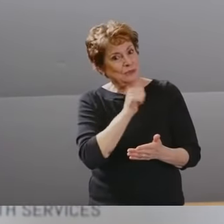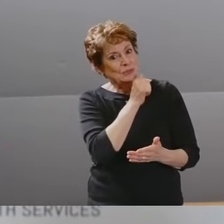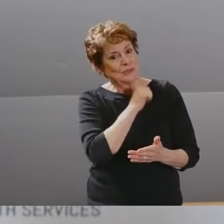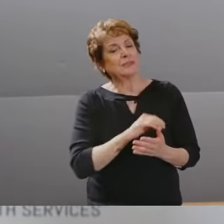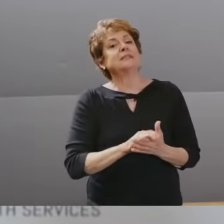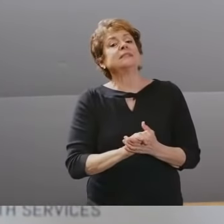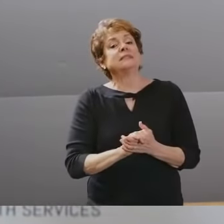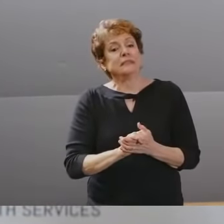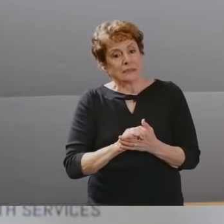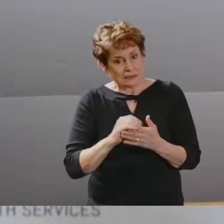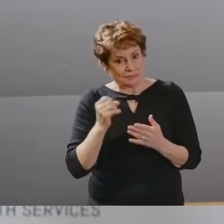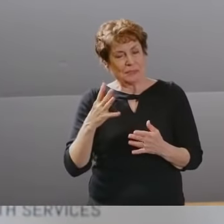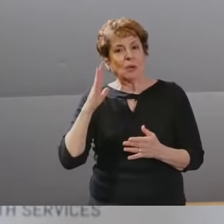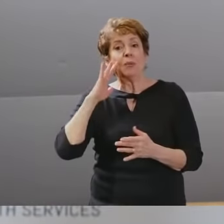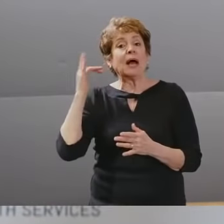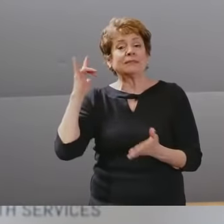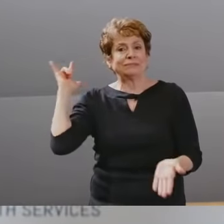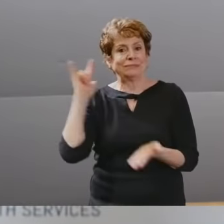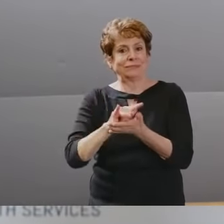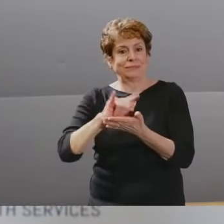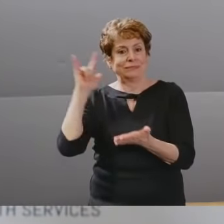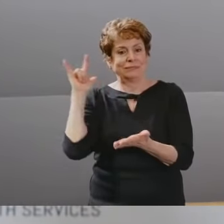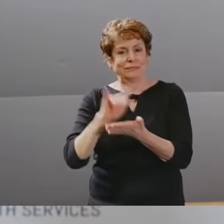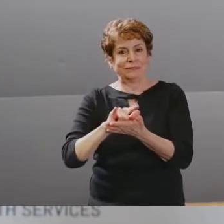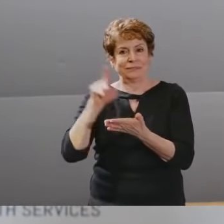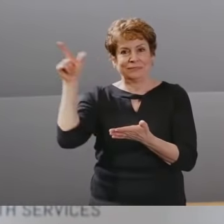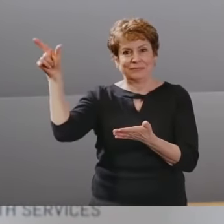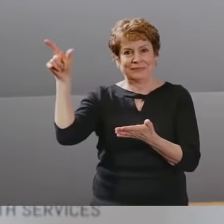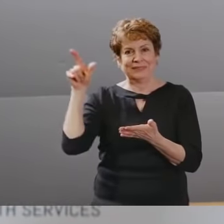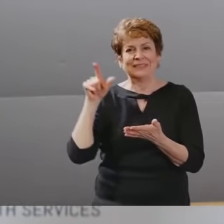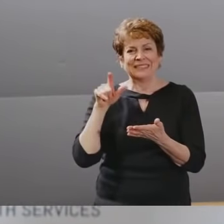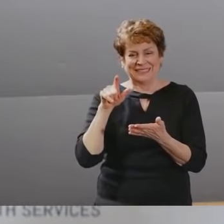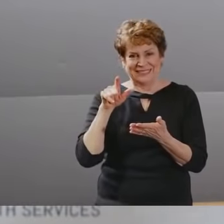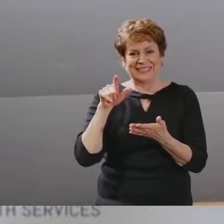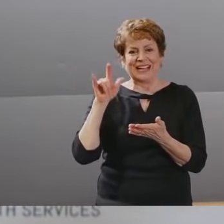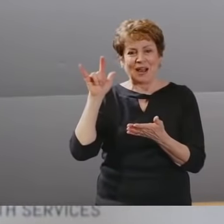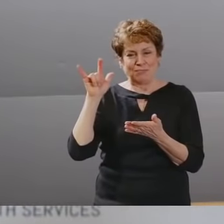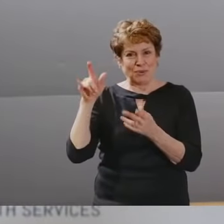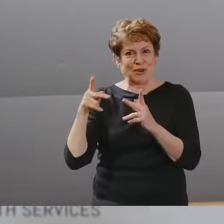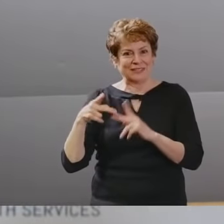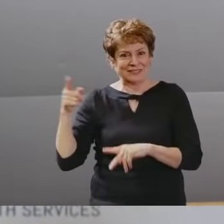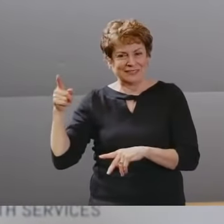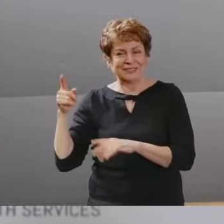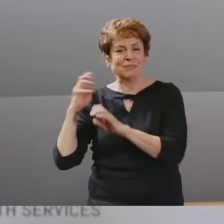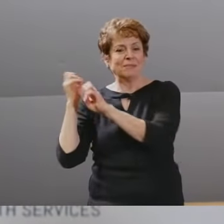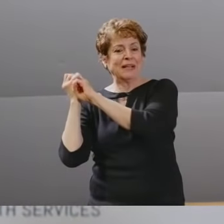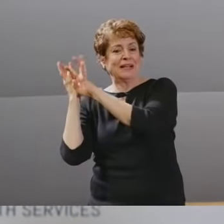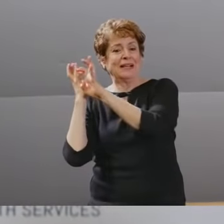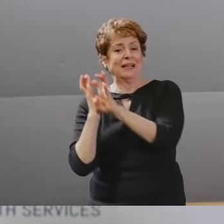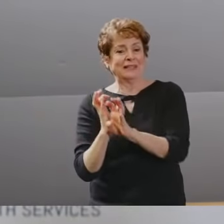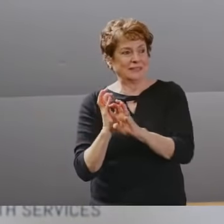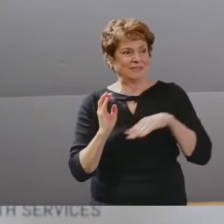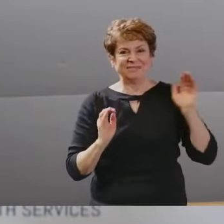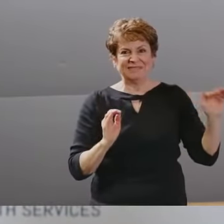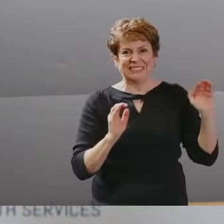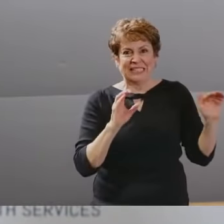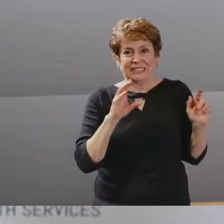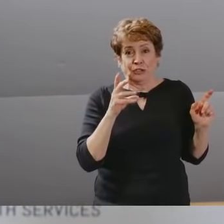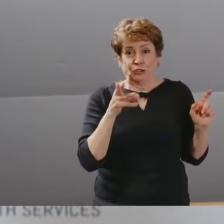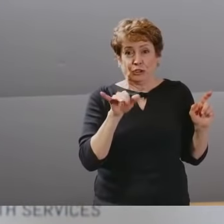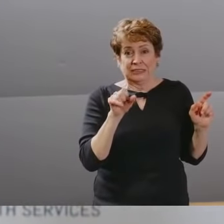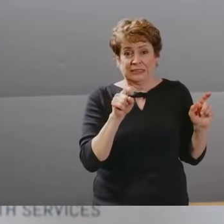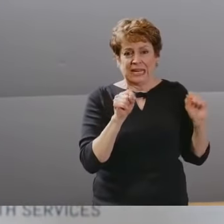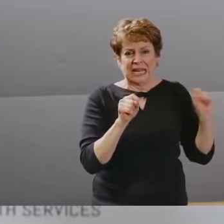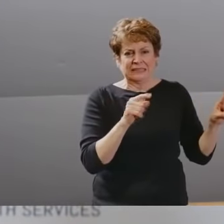the airport. It's the gateway to Arizona. I've asked Dr. Christ to work with Phoenix